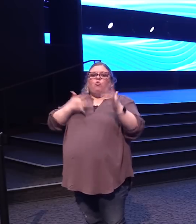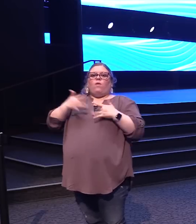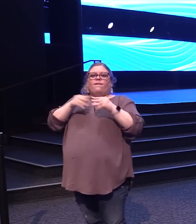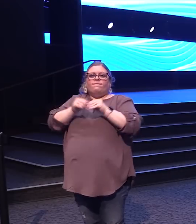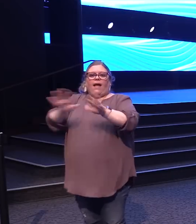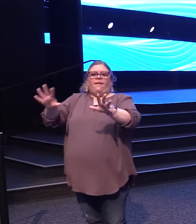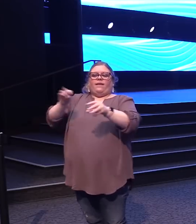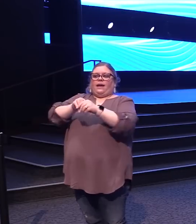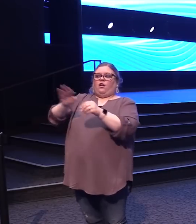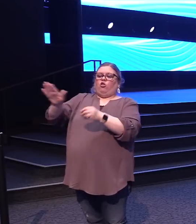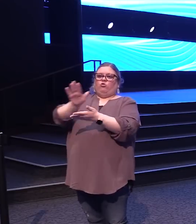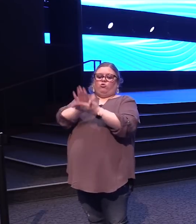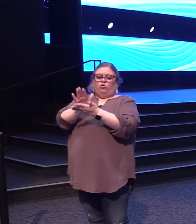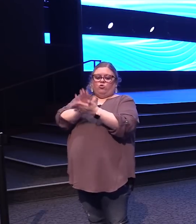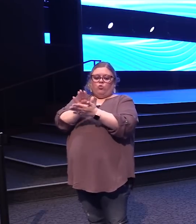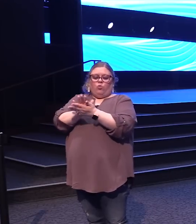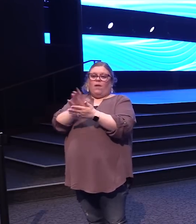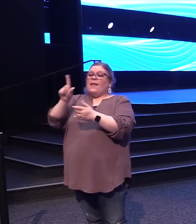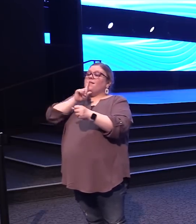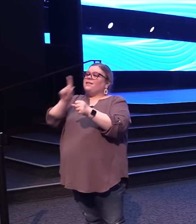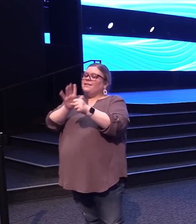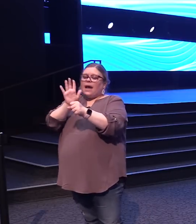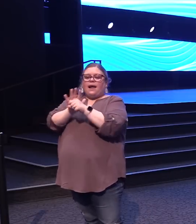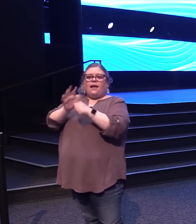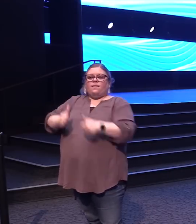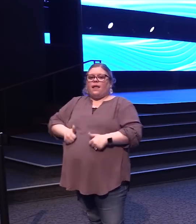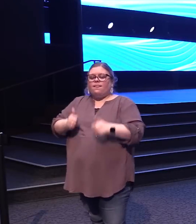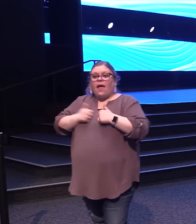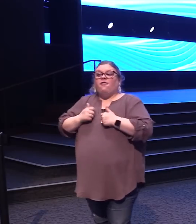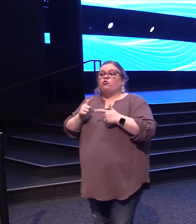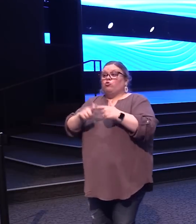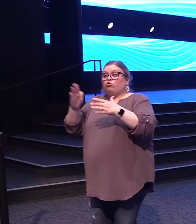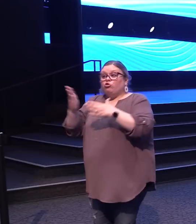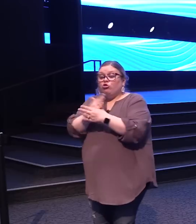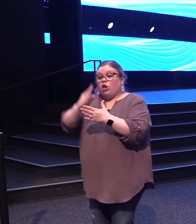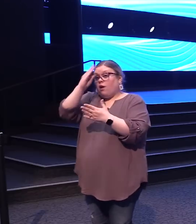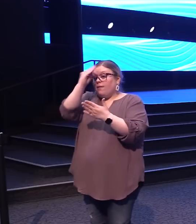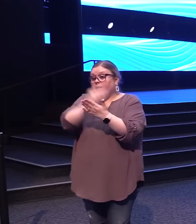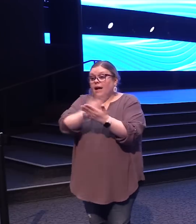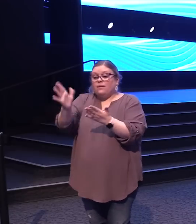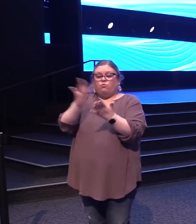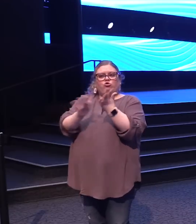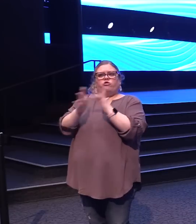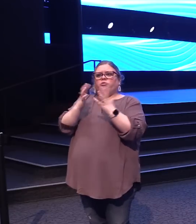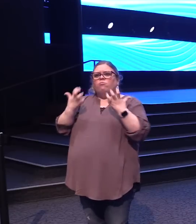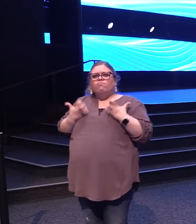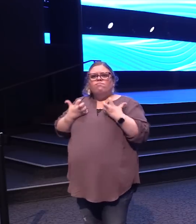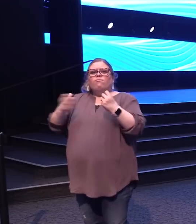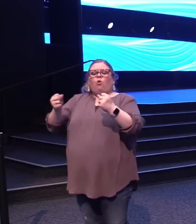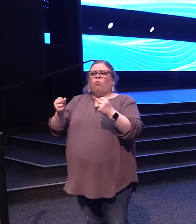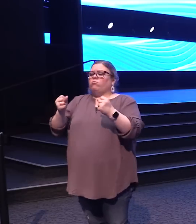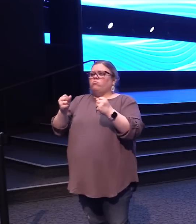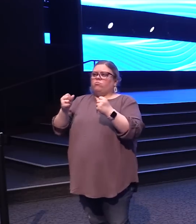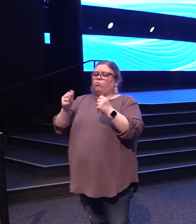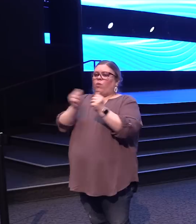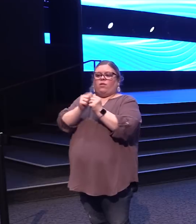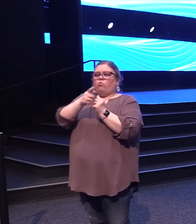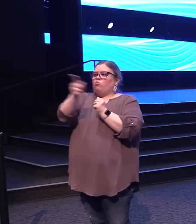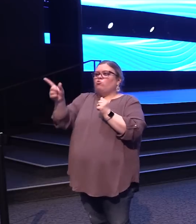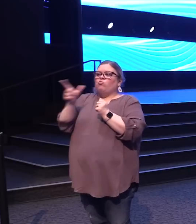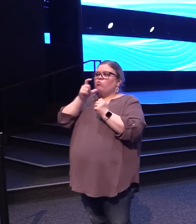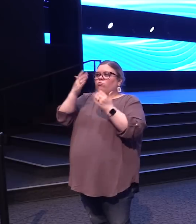the school. And they dedicated their lives to also to share the gospel of Jesus boldly with anyone who did not